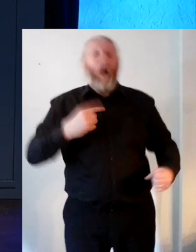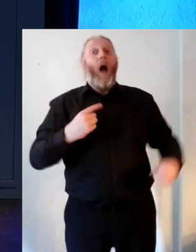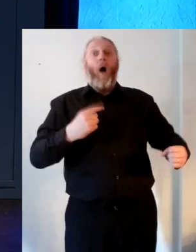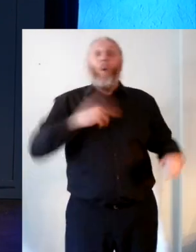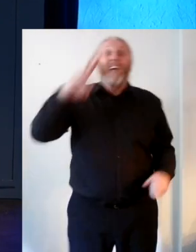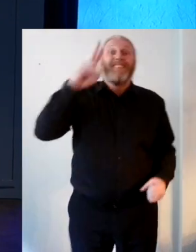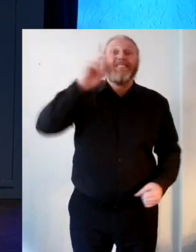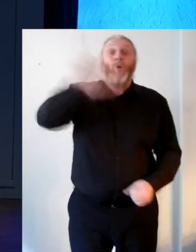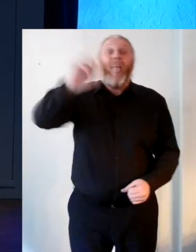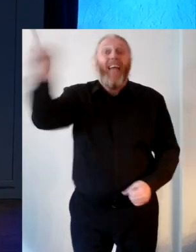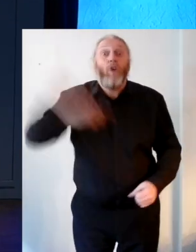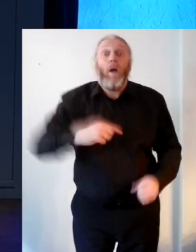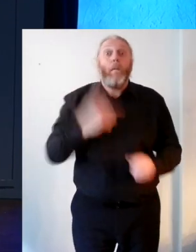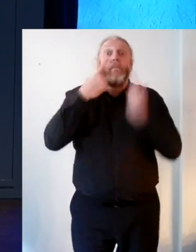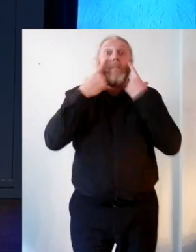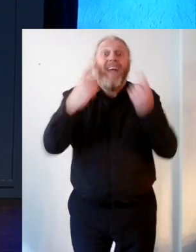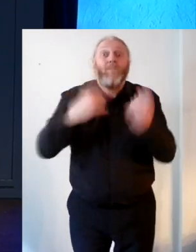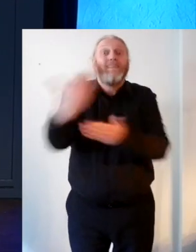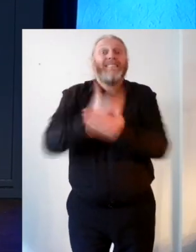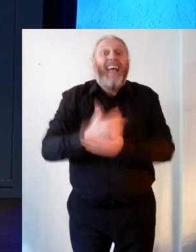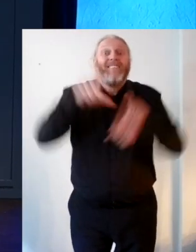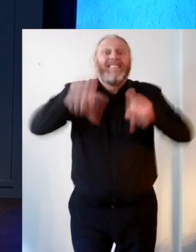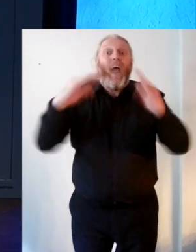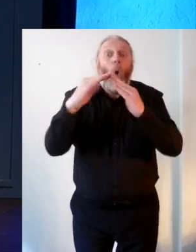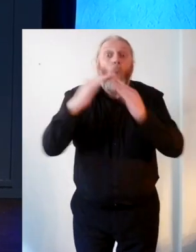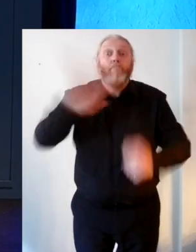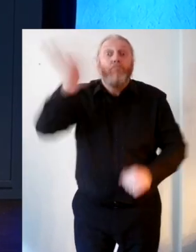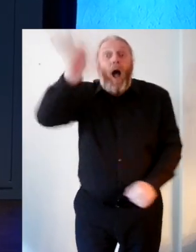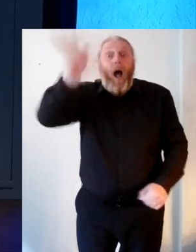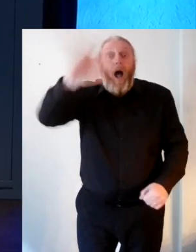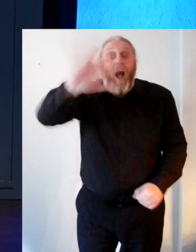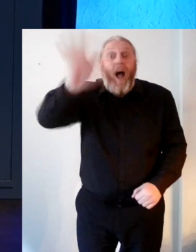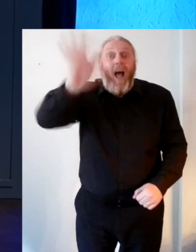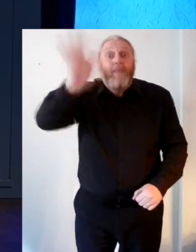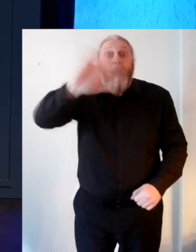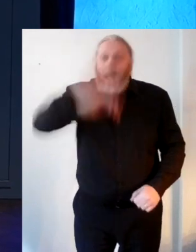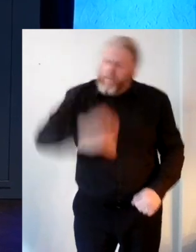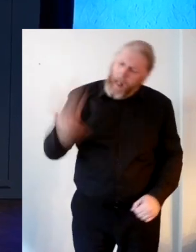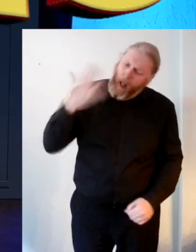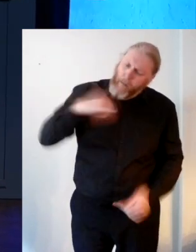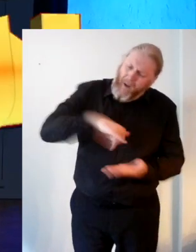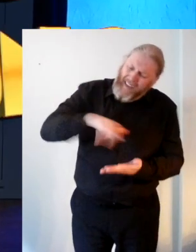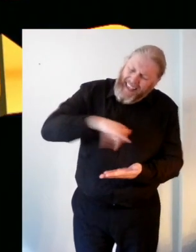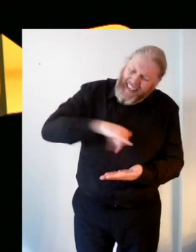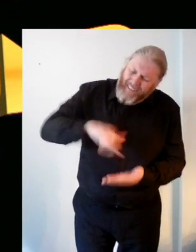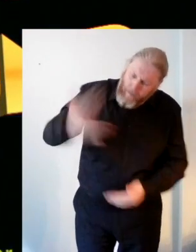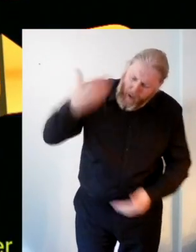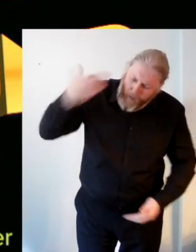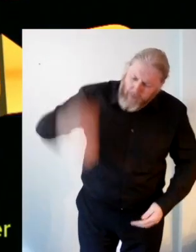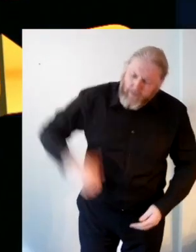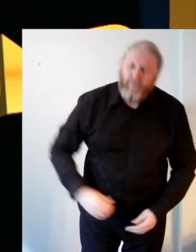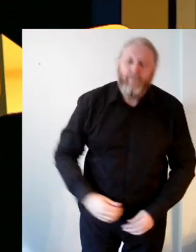I'll see you all later. Be safe. Stay at home. Goodbye. Come on, Keith.